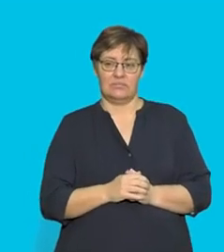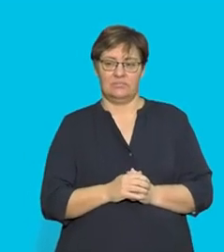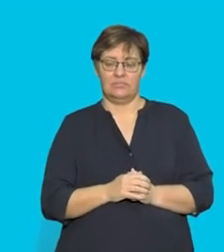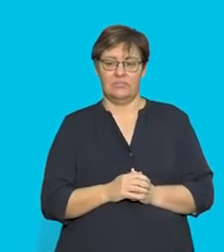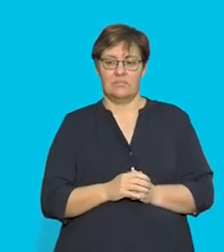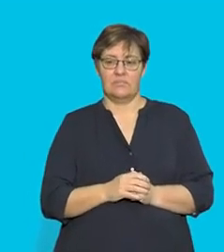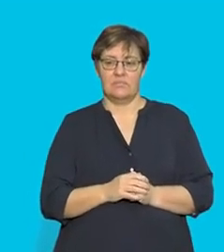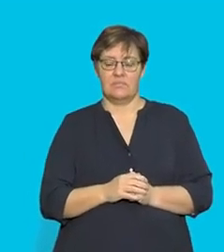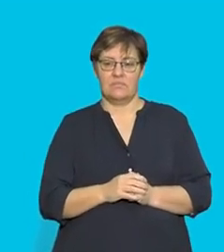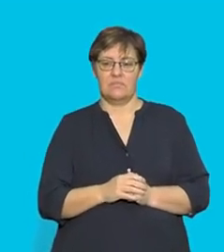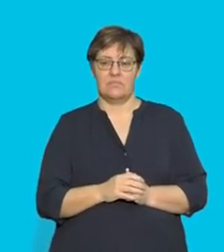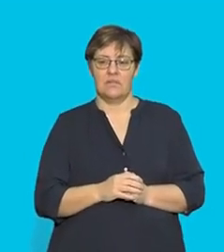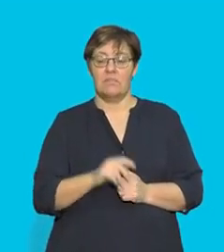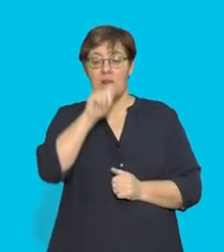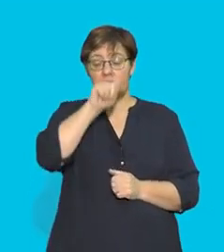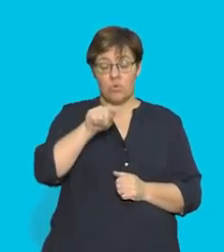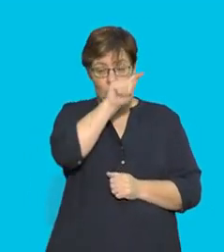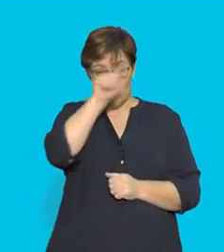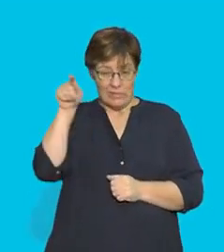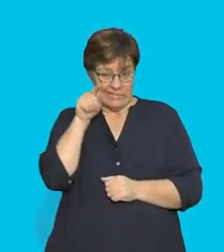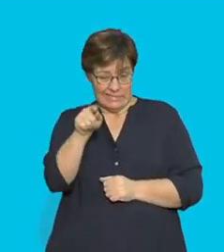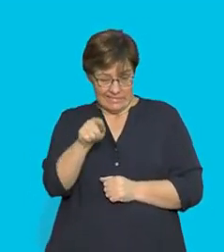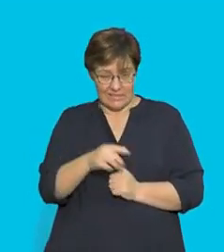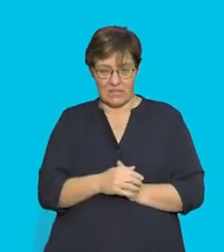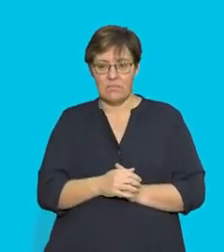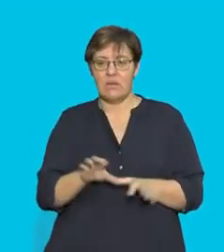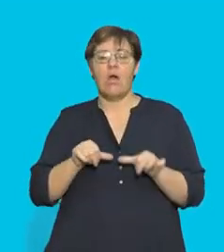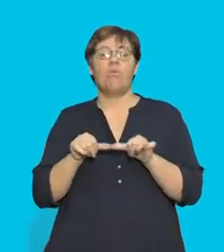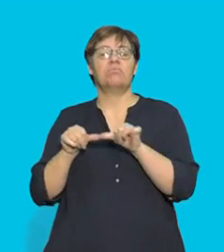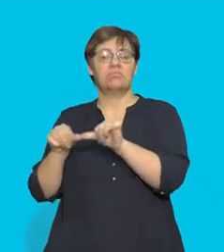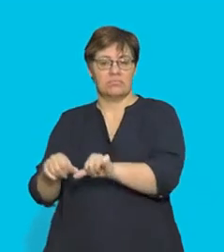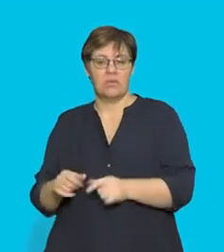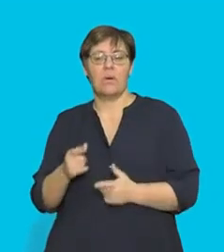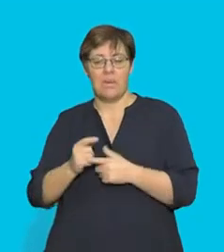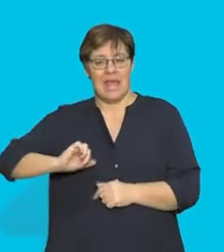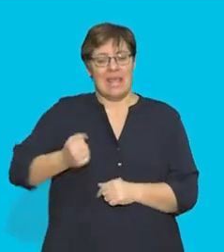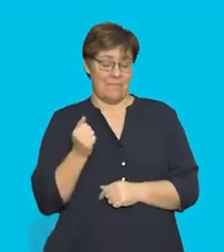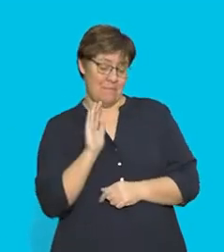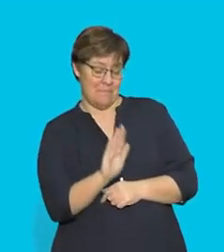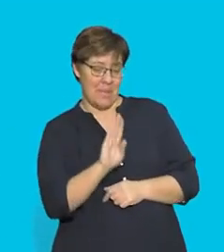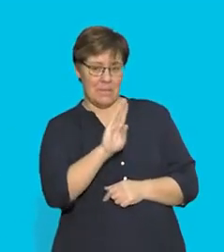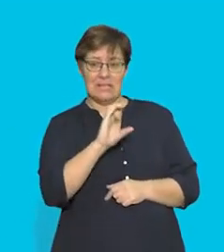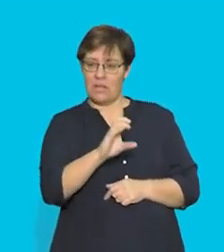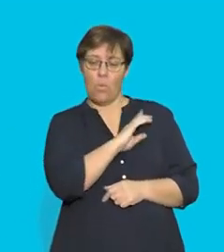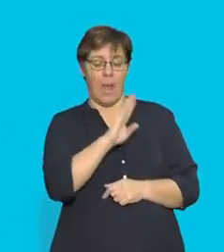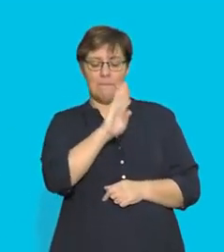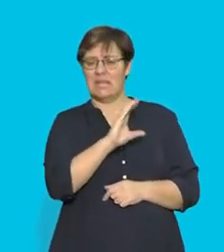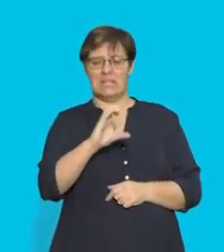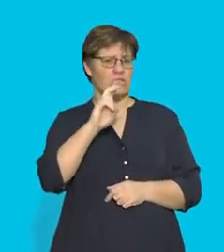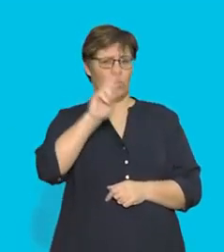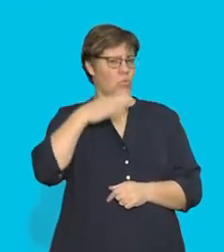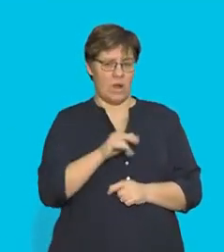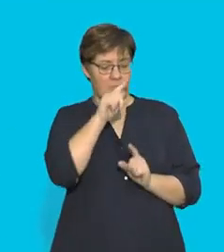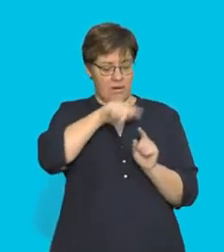BC. So we're going to find the square root of that. And because the sum is continuing, we're actually going to keep that in our